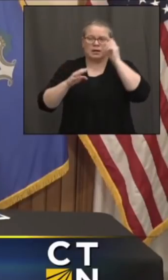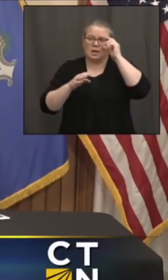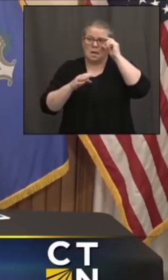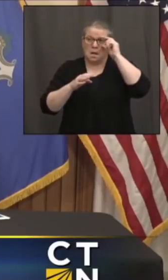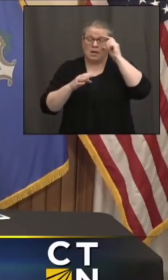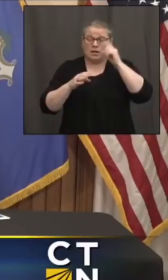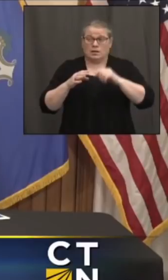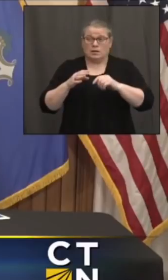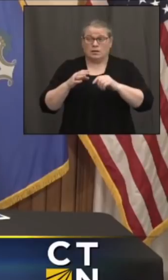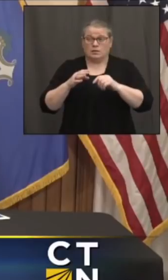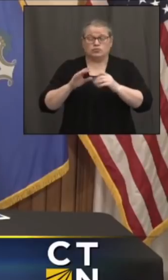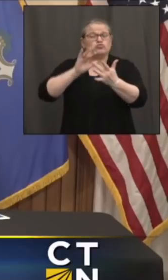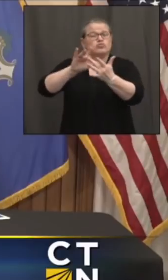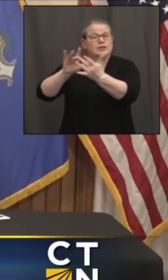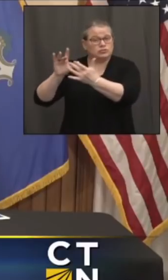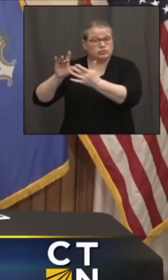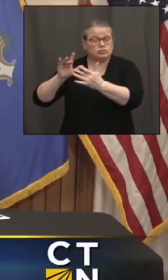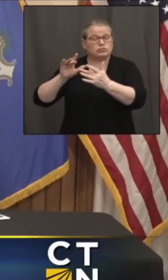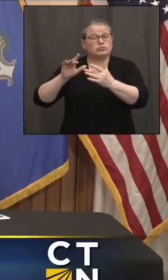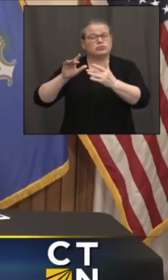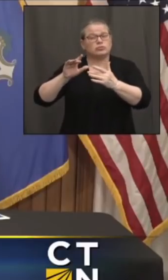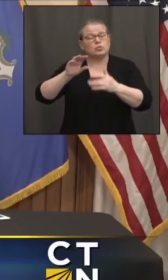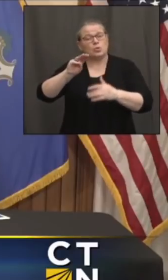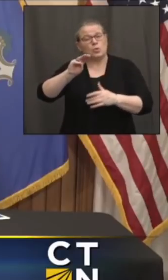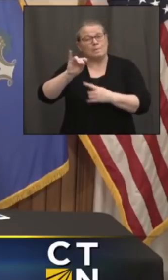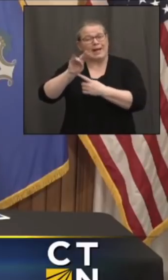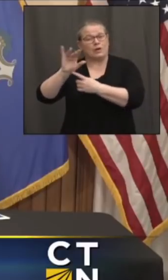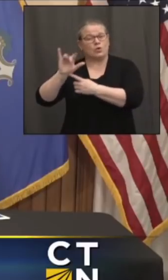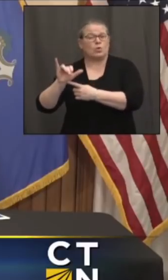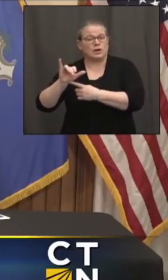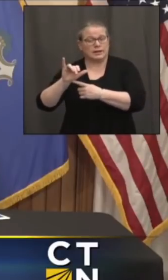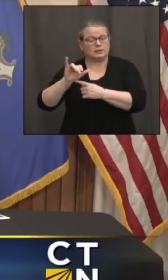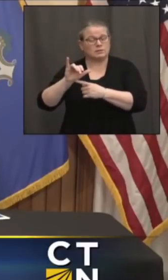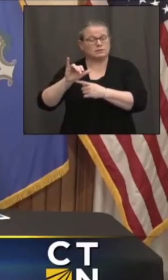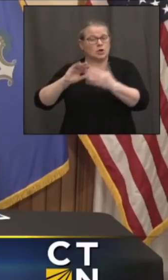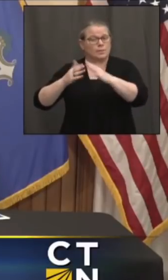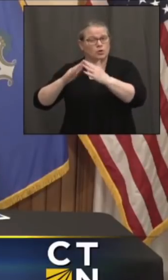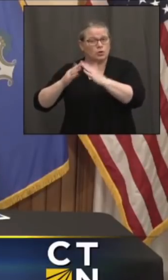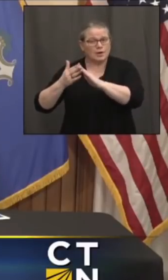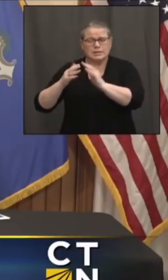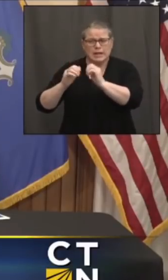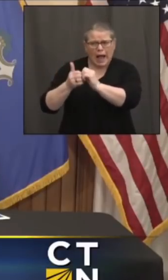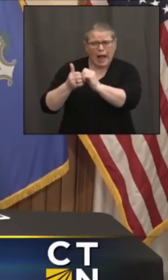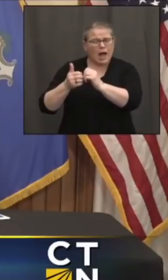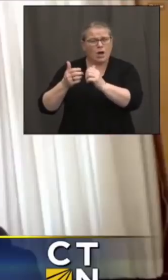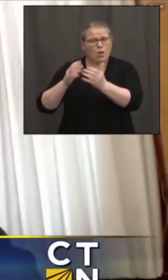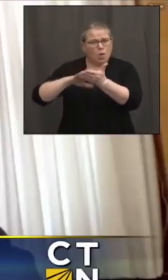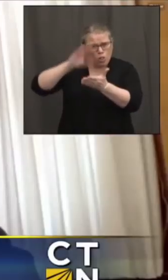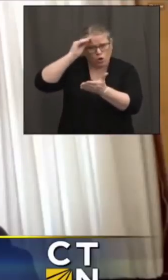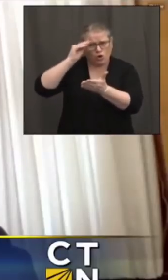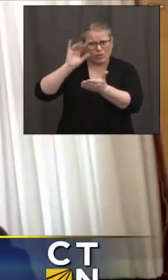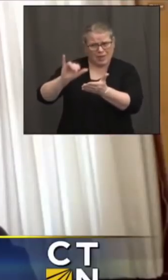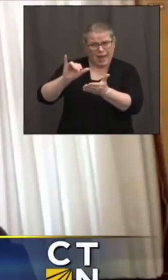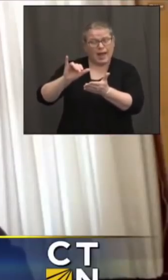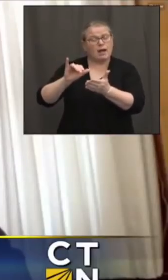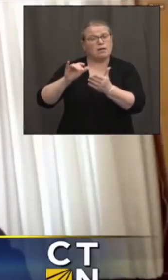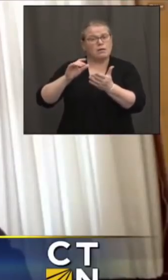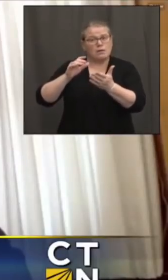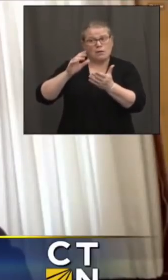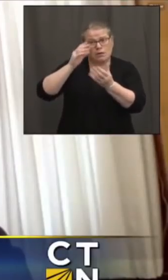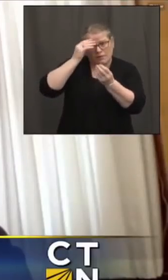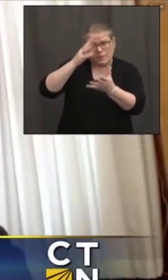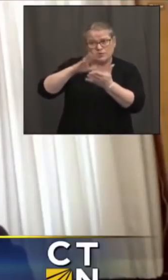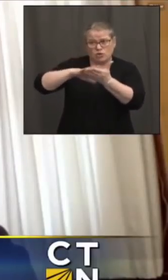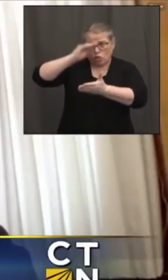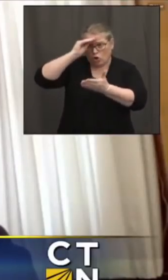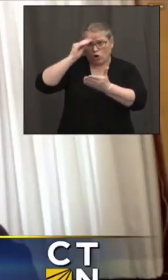now to try to gauge the levels of vaccinations? Yeah, we learned a lot from that process that we're